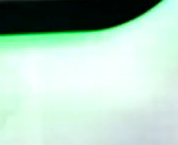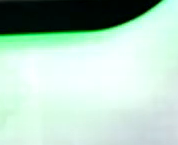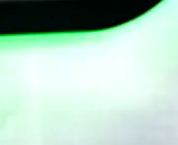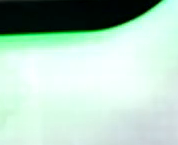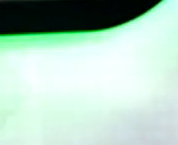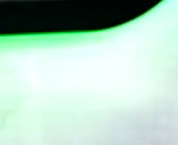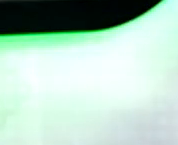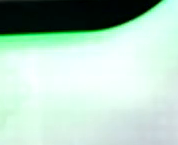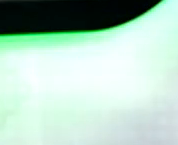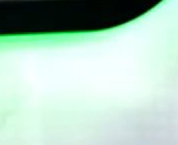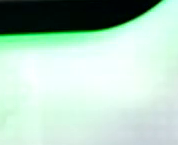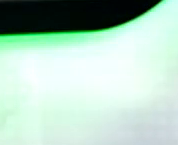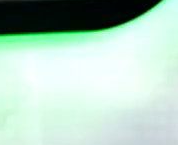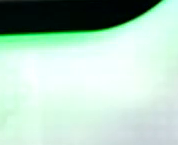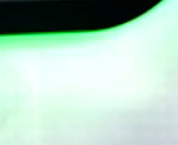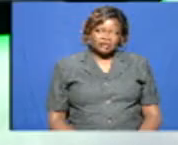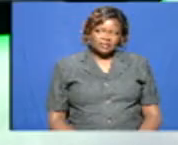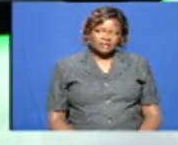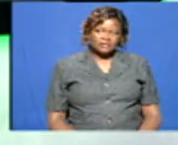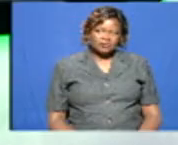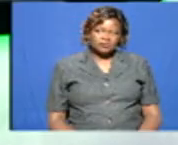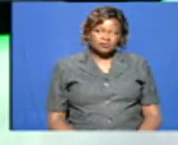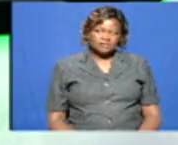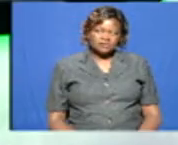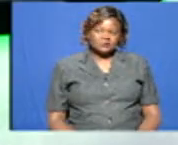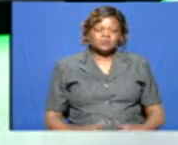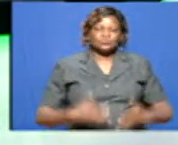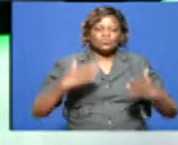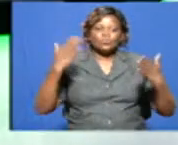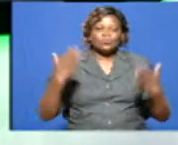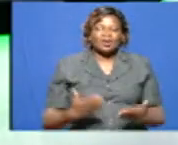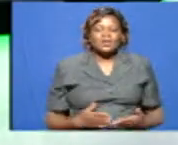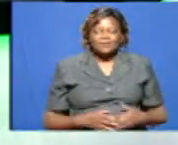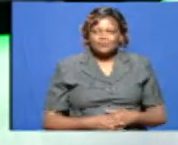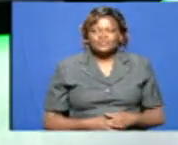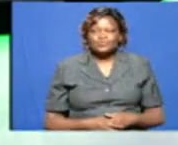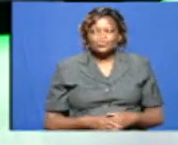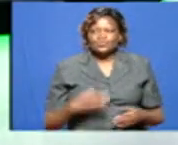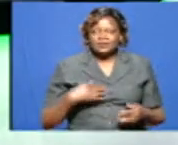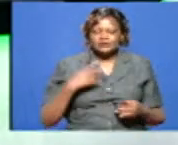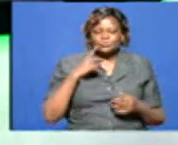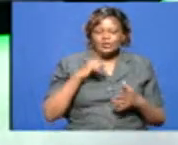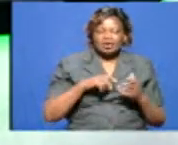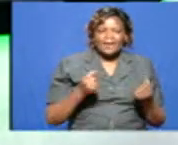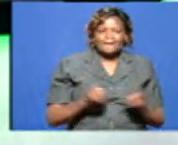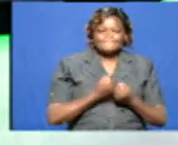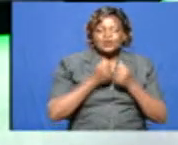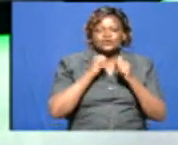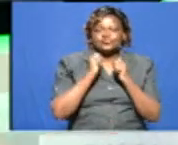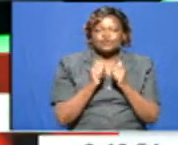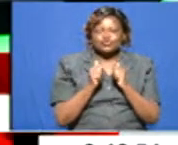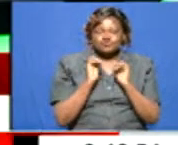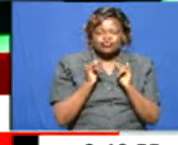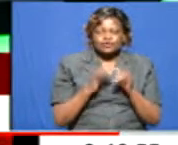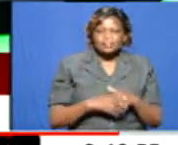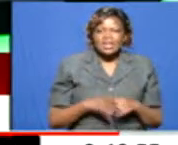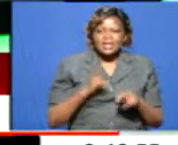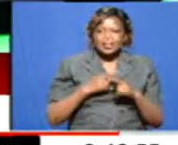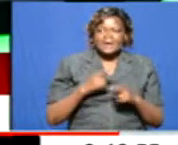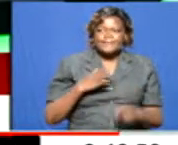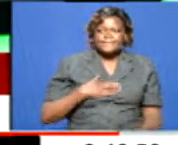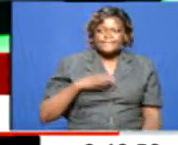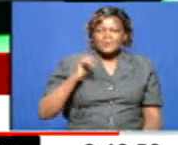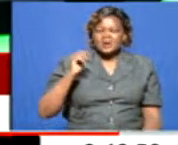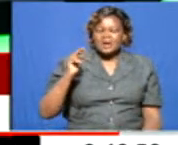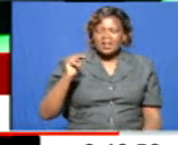Welcome back. Thank you for keeping it KBC Channel 1. It's now time for us to take a look at what's making headlines in the world of sports. My name is Karen